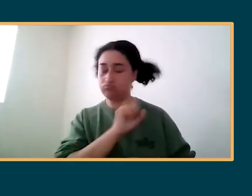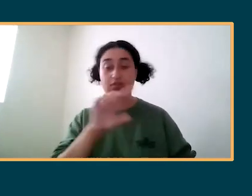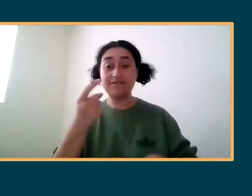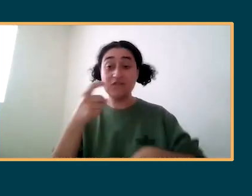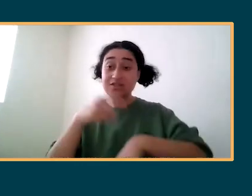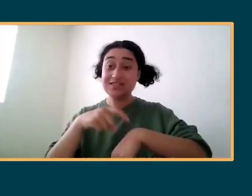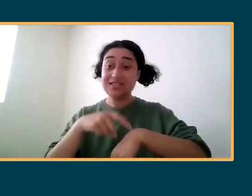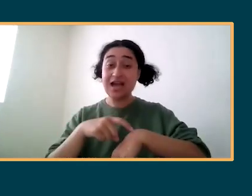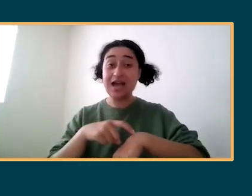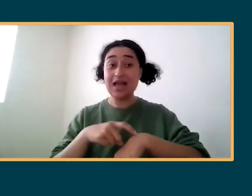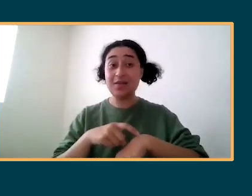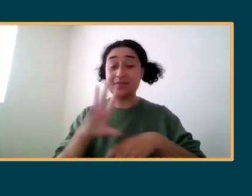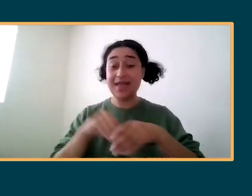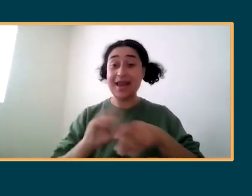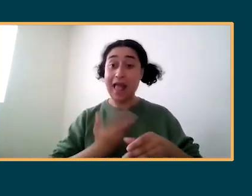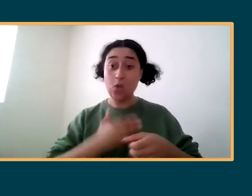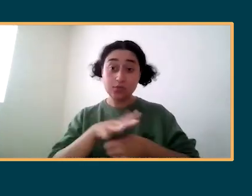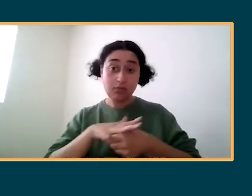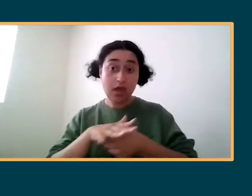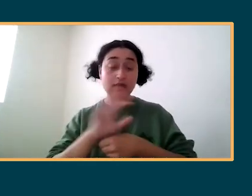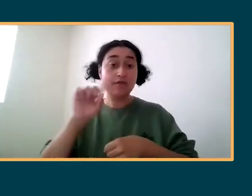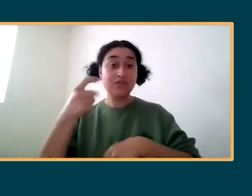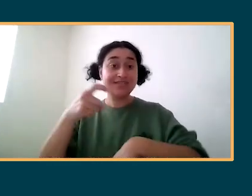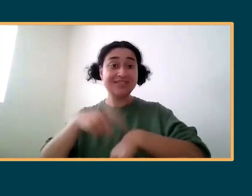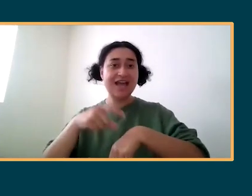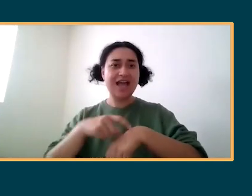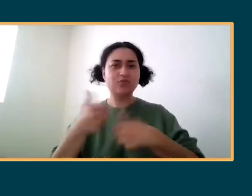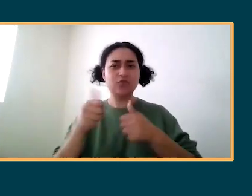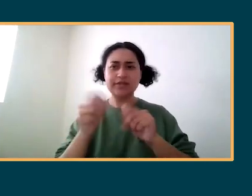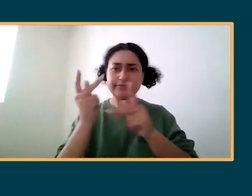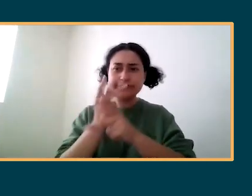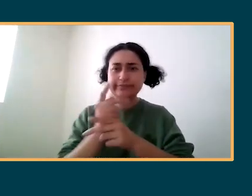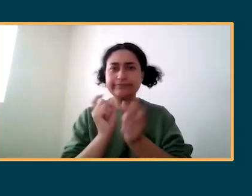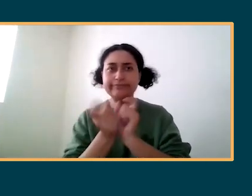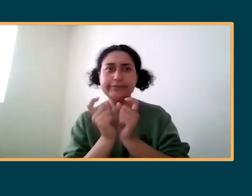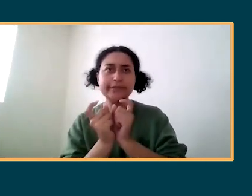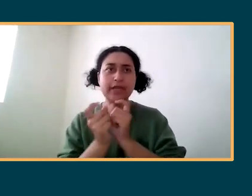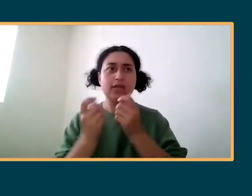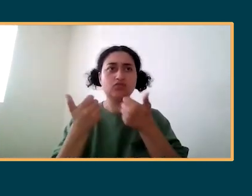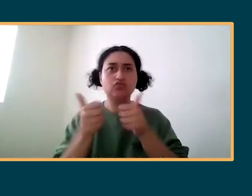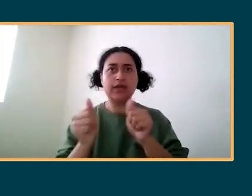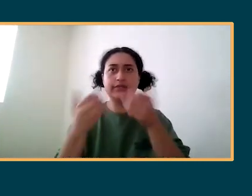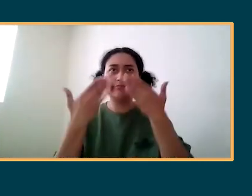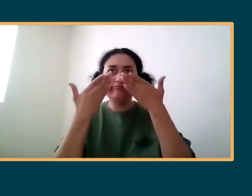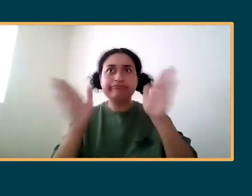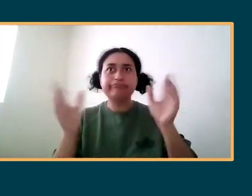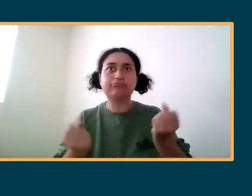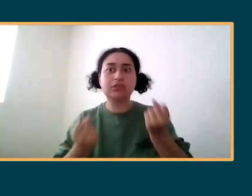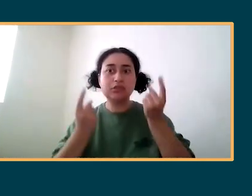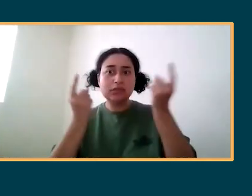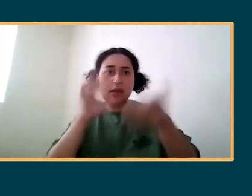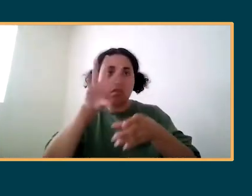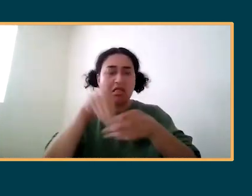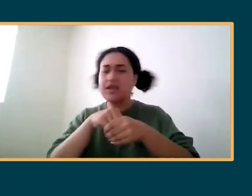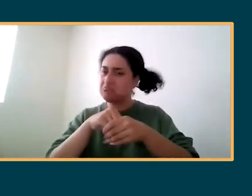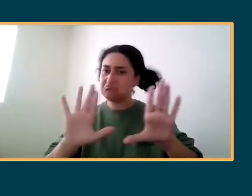joining in on Unlearning, your first time having to adapt your ways of being in order to expand your sense of belonging. Don't worry, you'll get used to it,